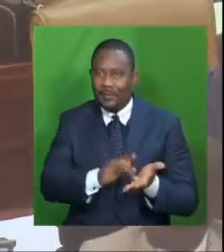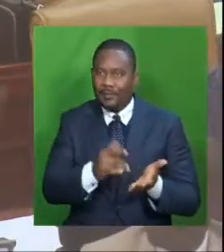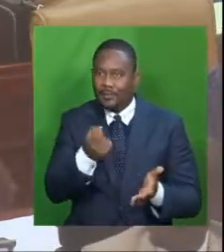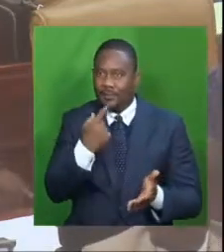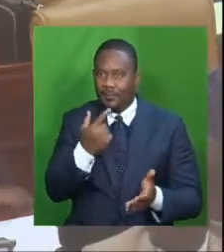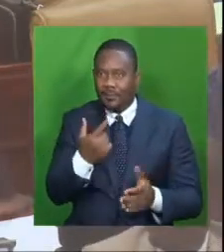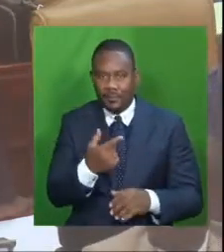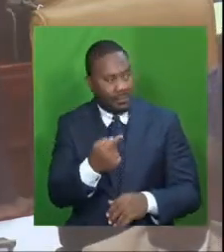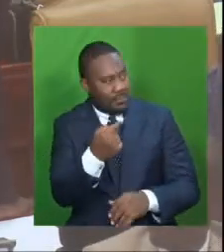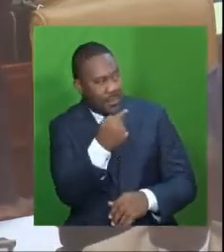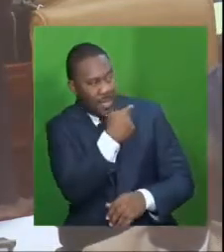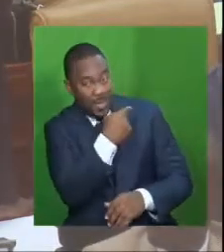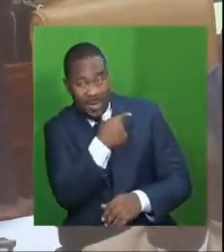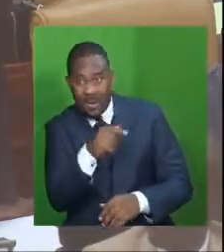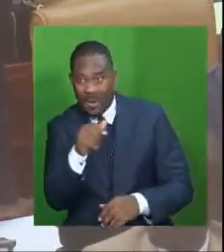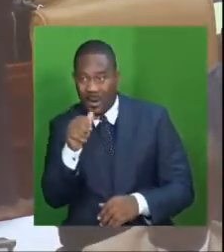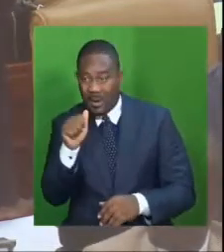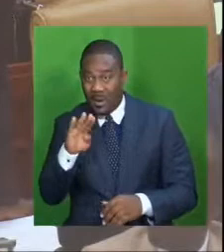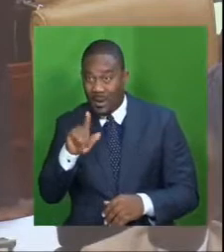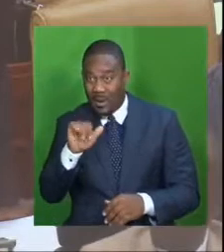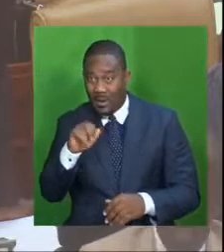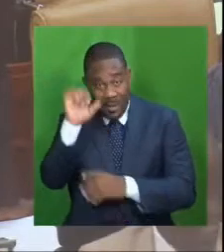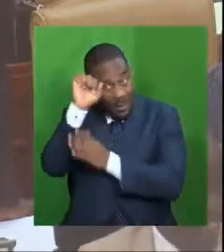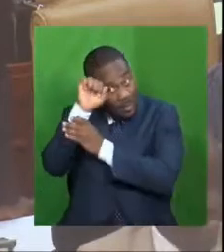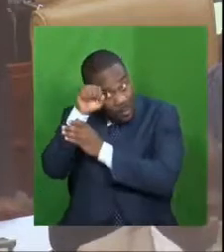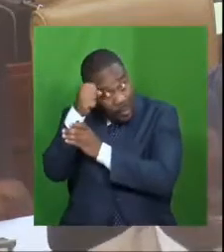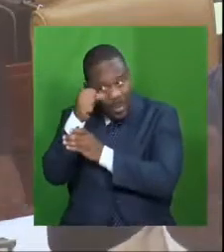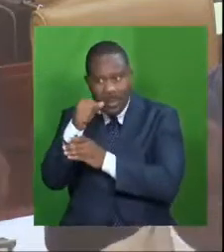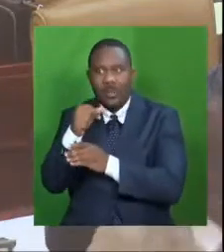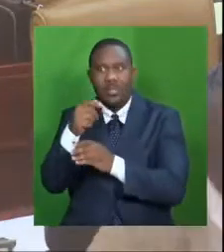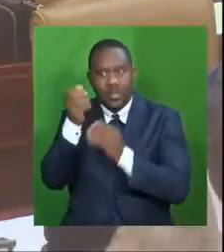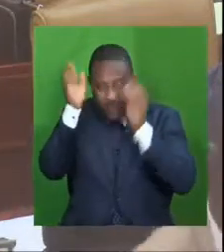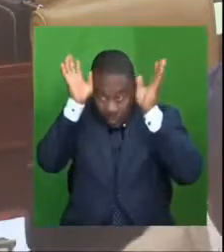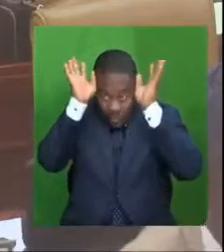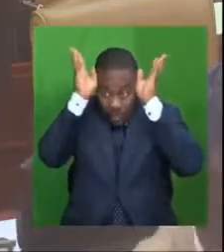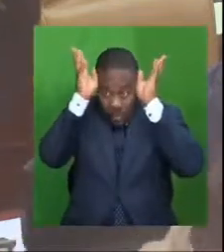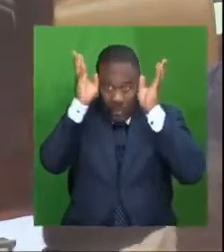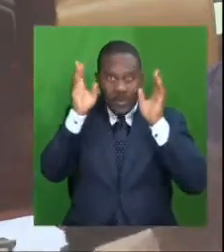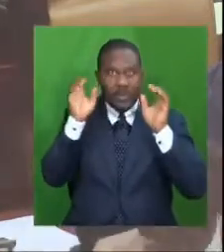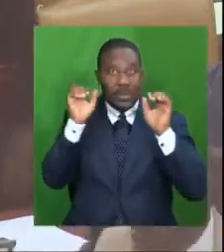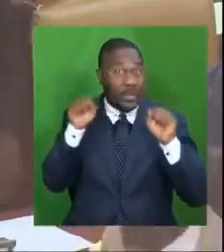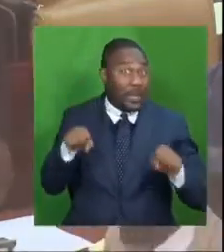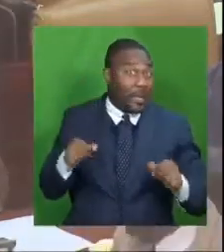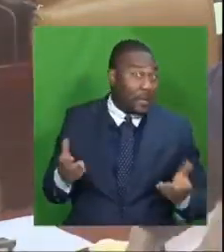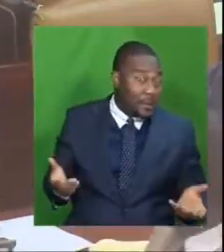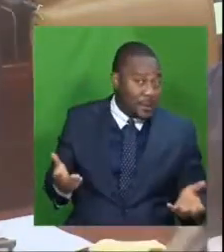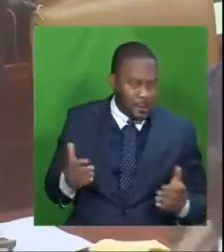colleague, Honorable Okujetu Abrapa's bald head. Mr. Speaker,